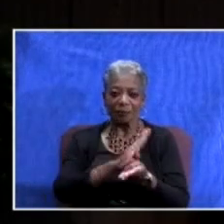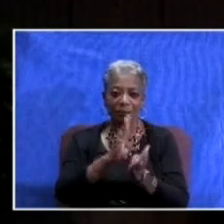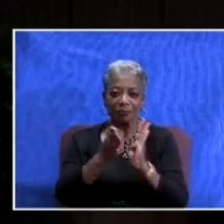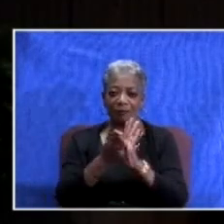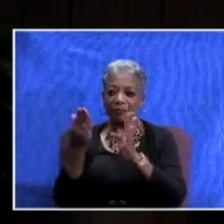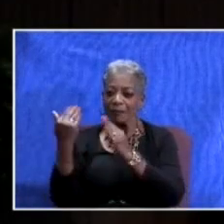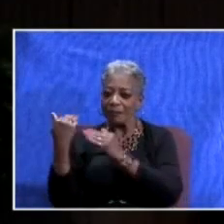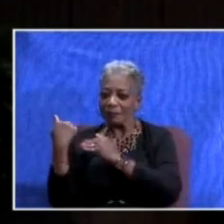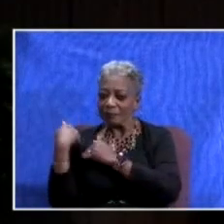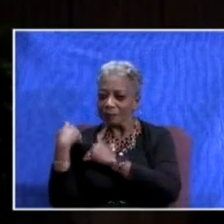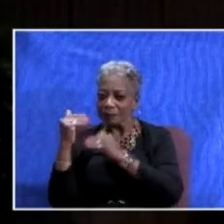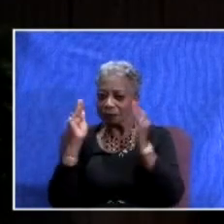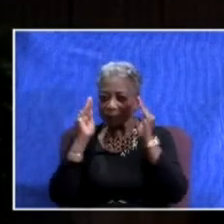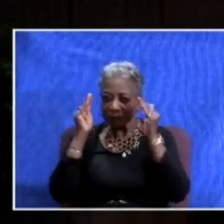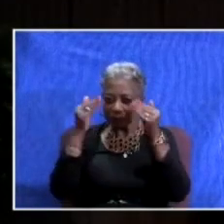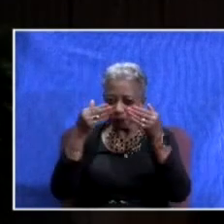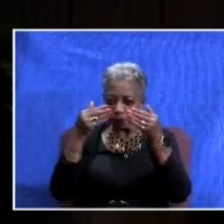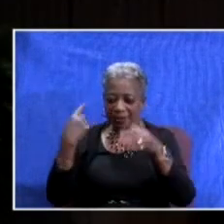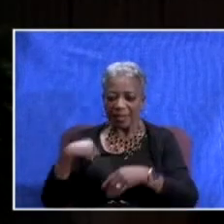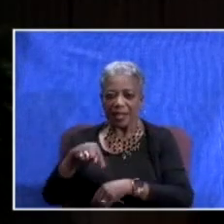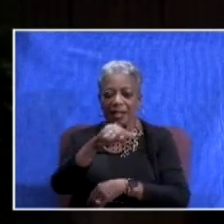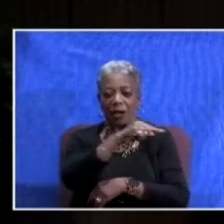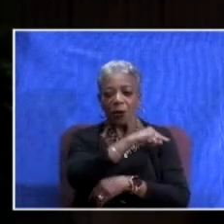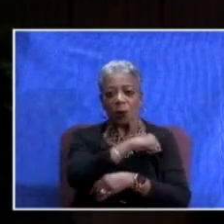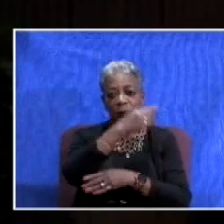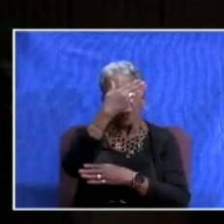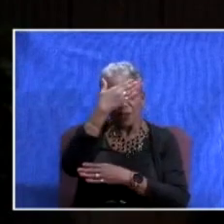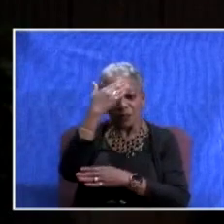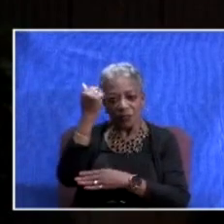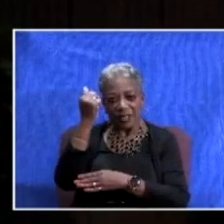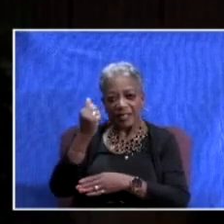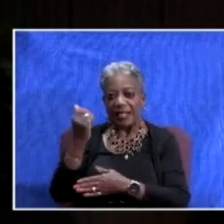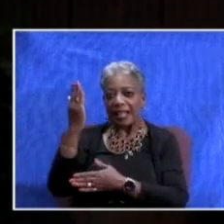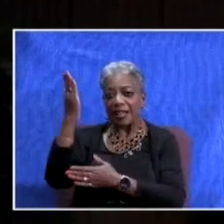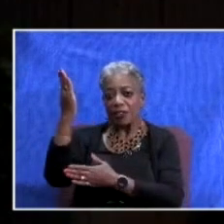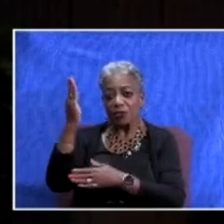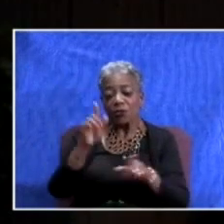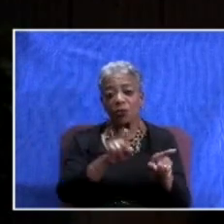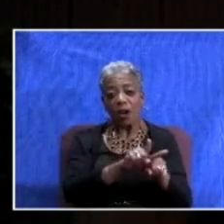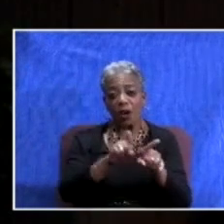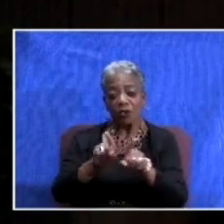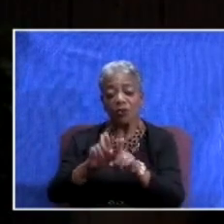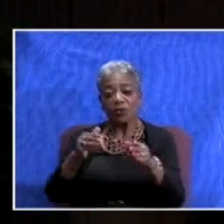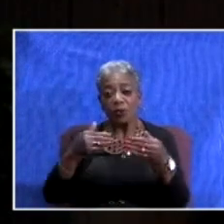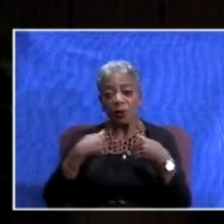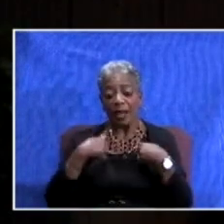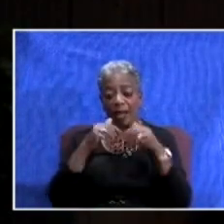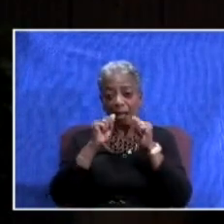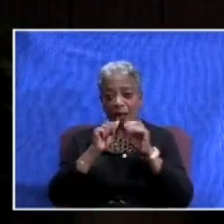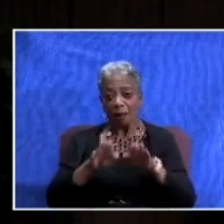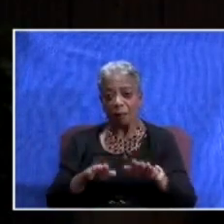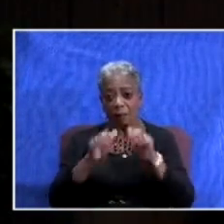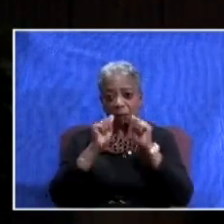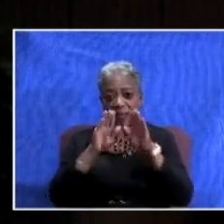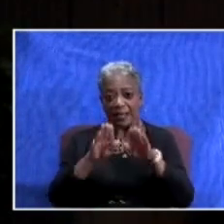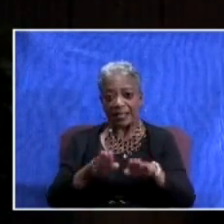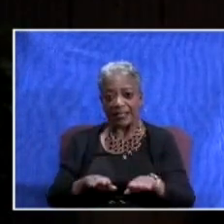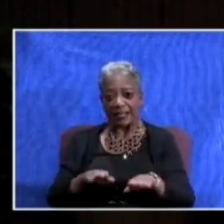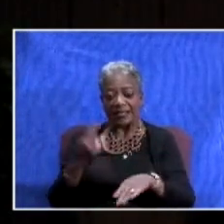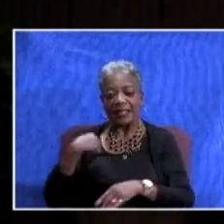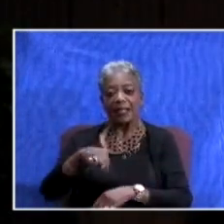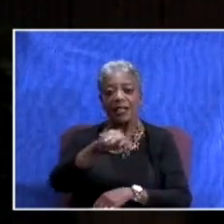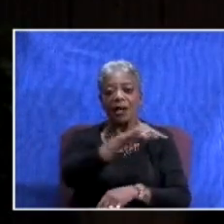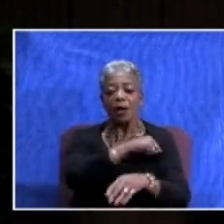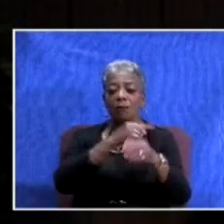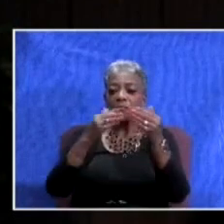we forget that we also have blessings. And we thank you because if we were to put